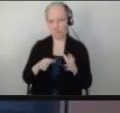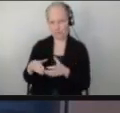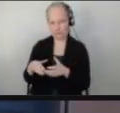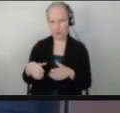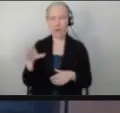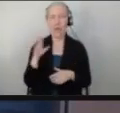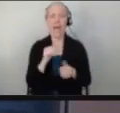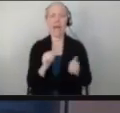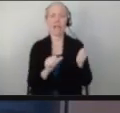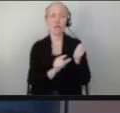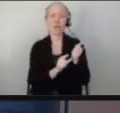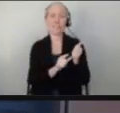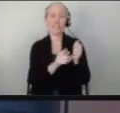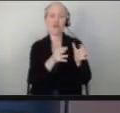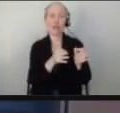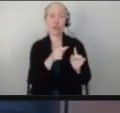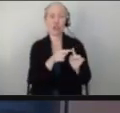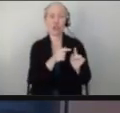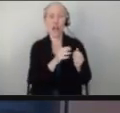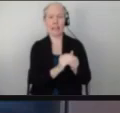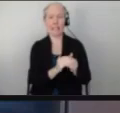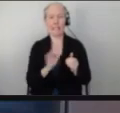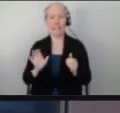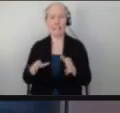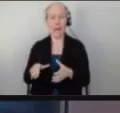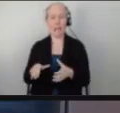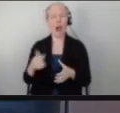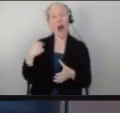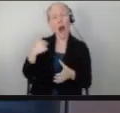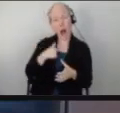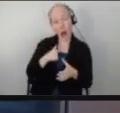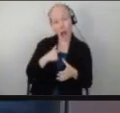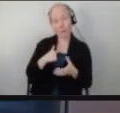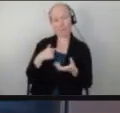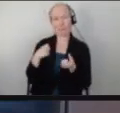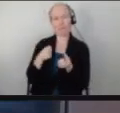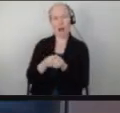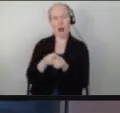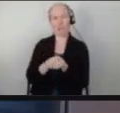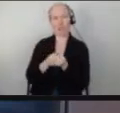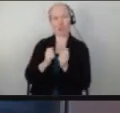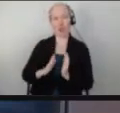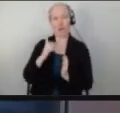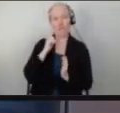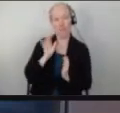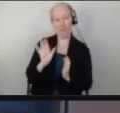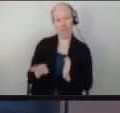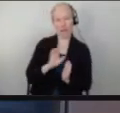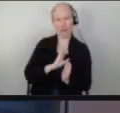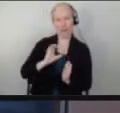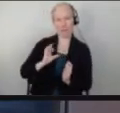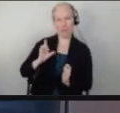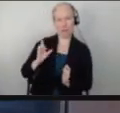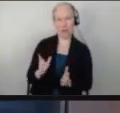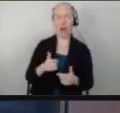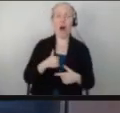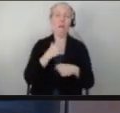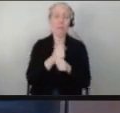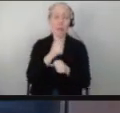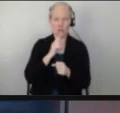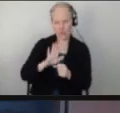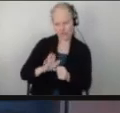director leads that. I am a sponsor on that particular council, and I make sure that all of the different initiatives are